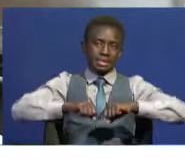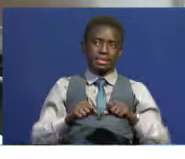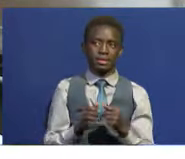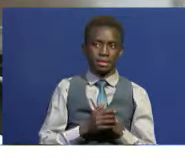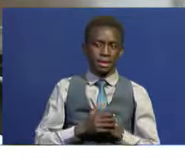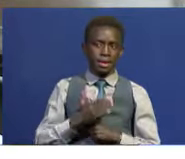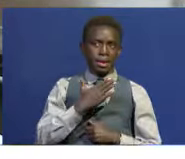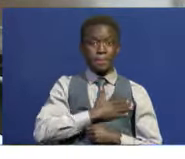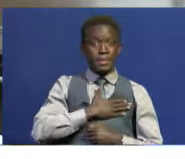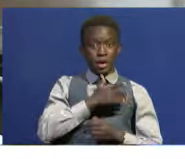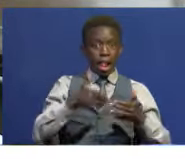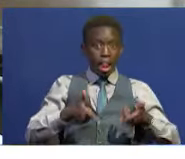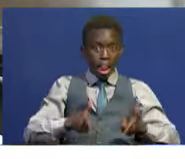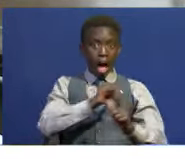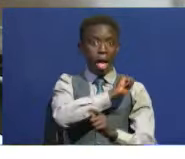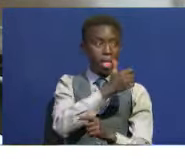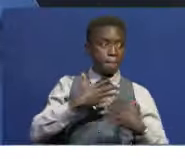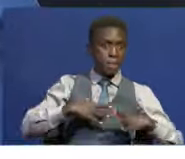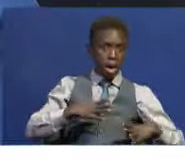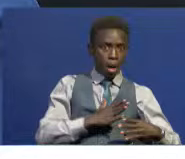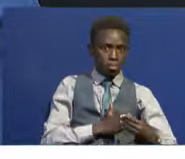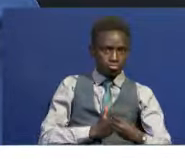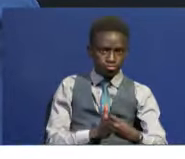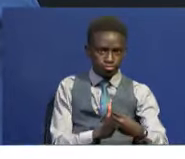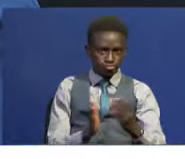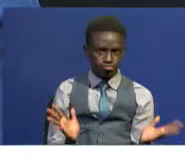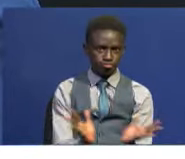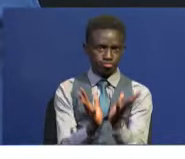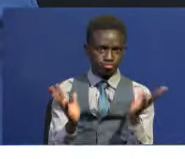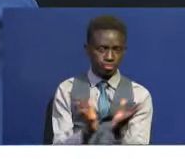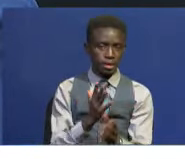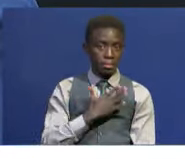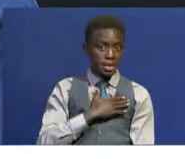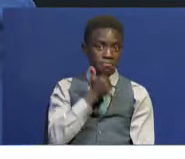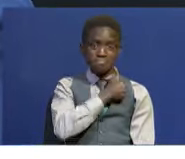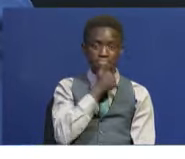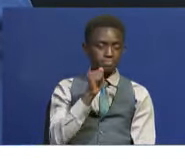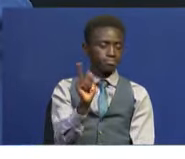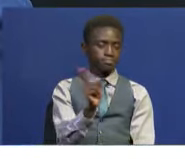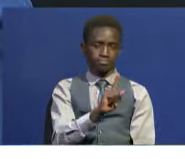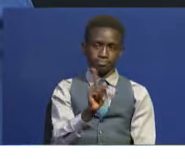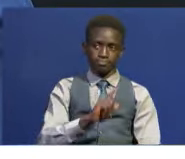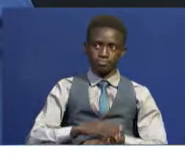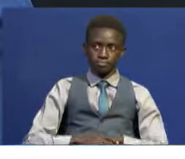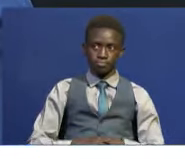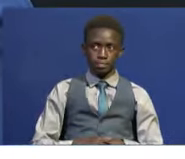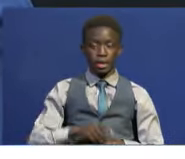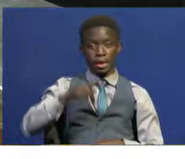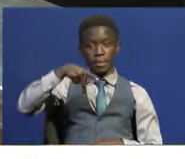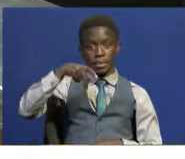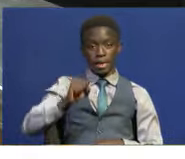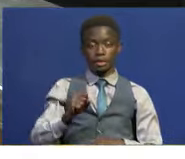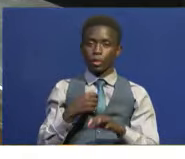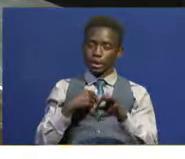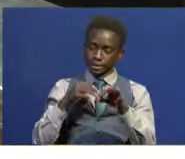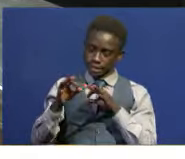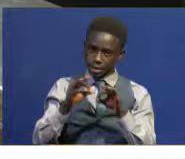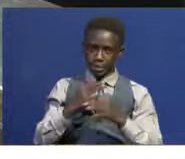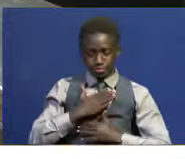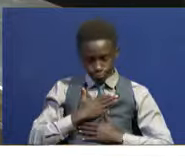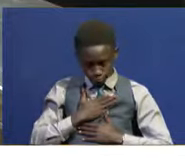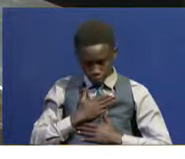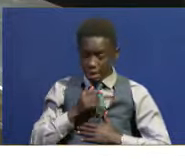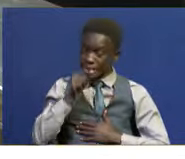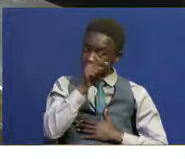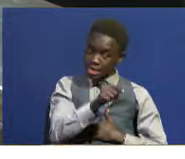narrative. Don't make it secretive. Therefore, Mr. Pierce, again, with all due respect, this is a thorny issue. Some of